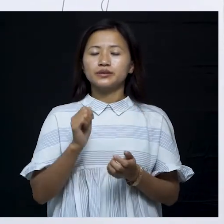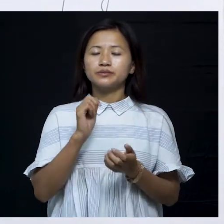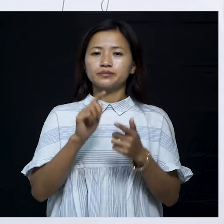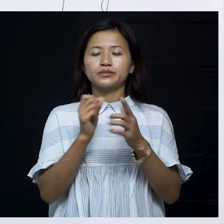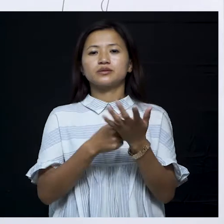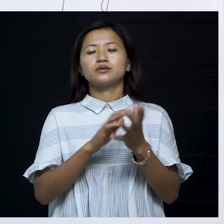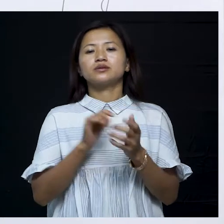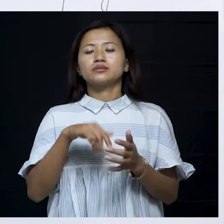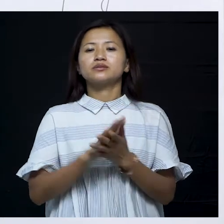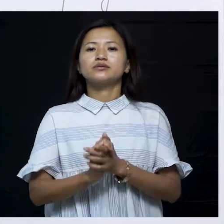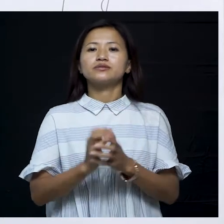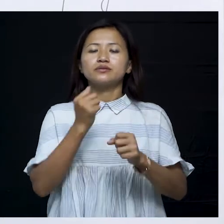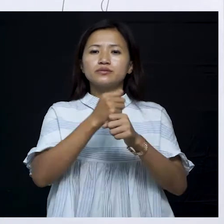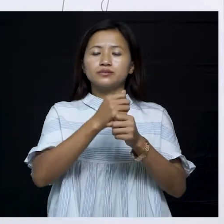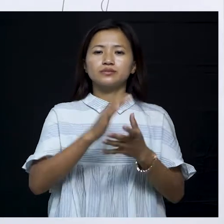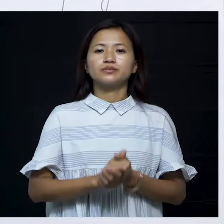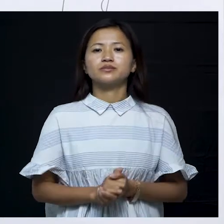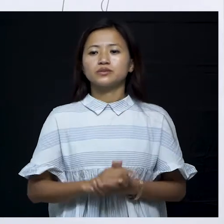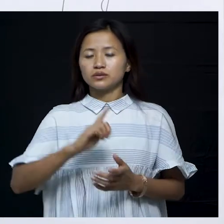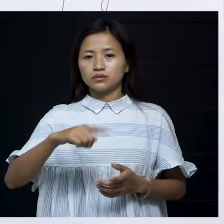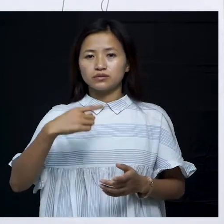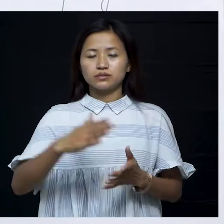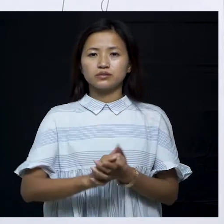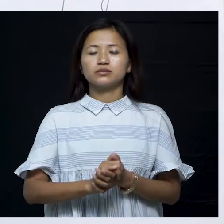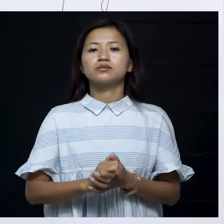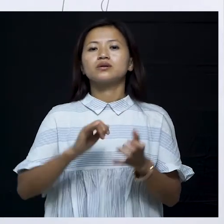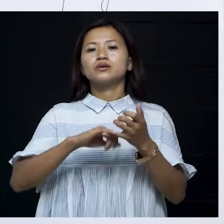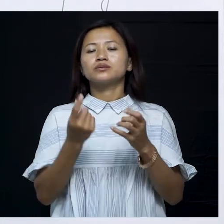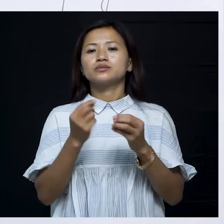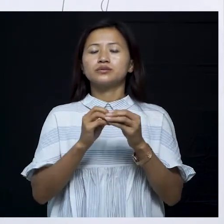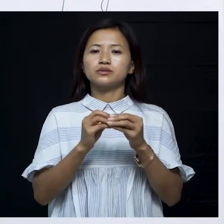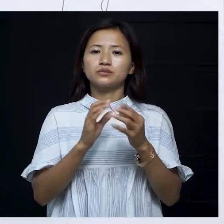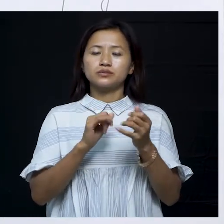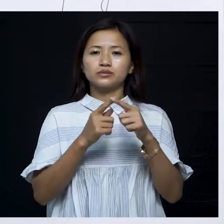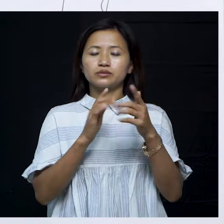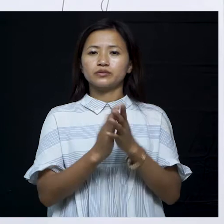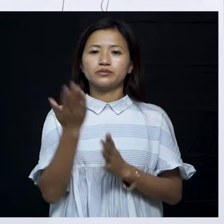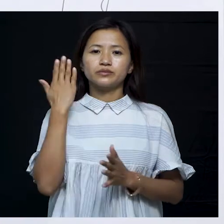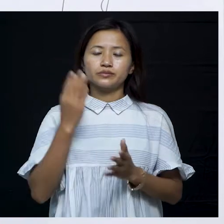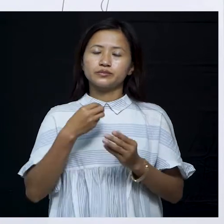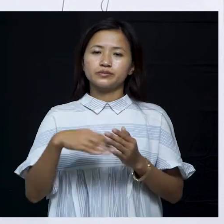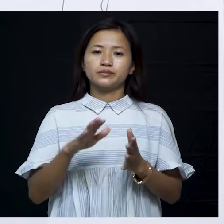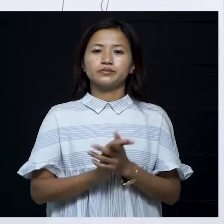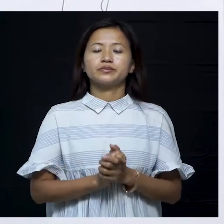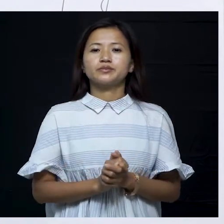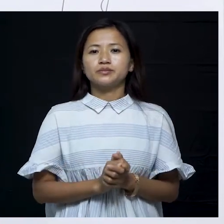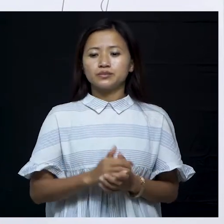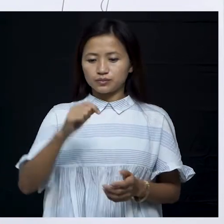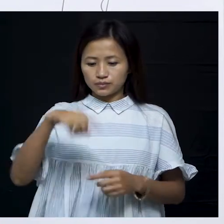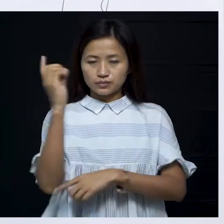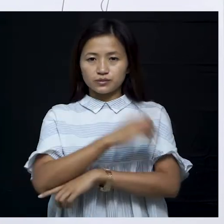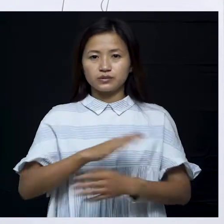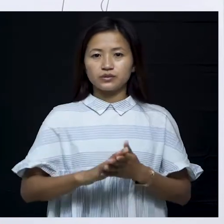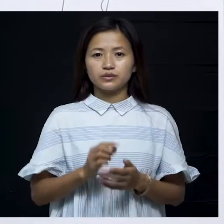the government. So I'm going to continue from those subtopics that I've left out in the previous class. That is, today